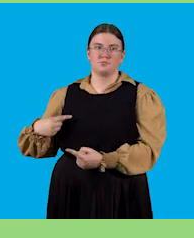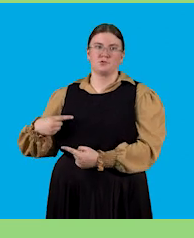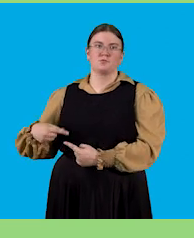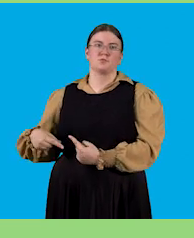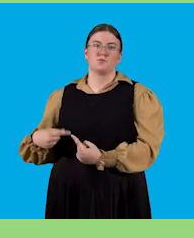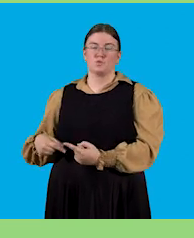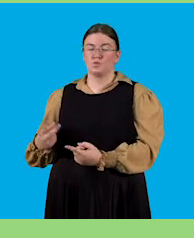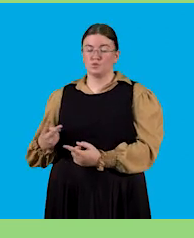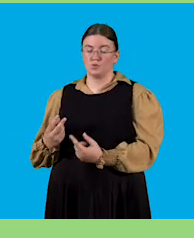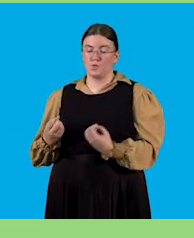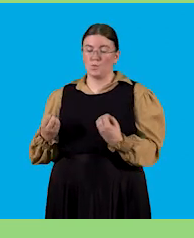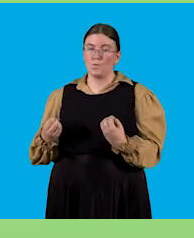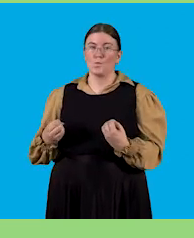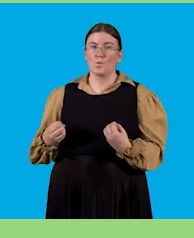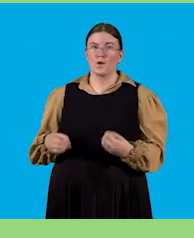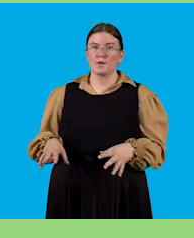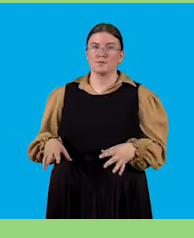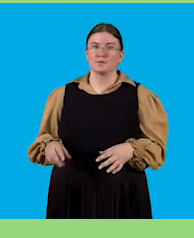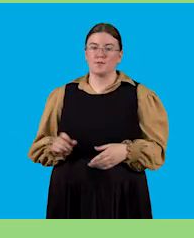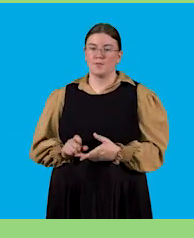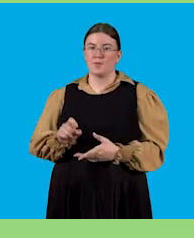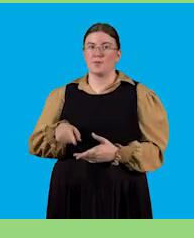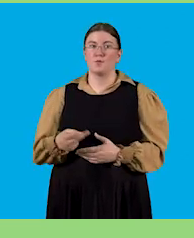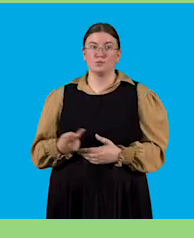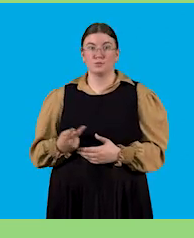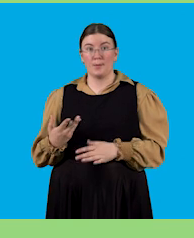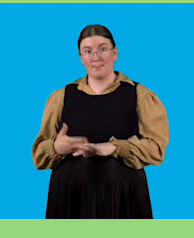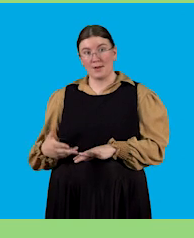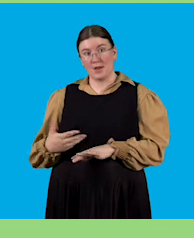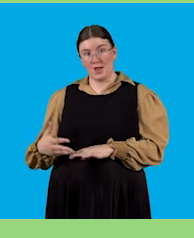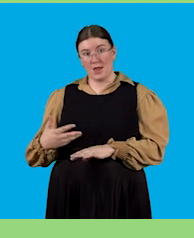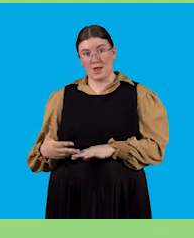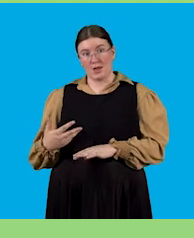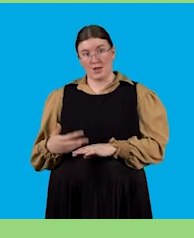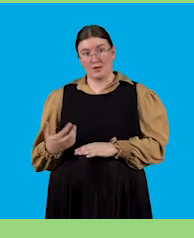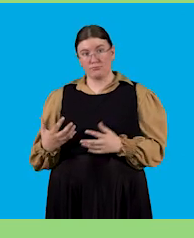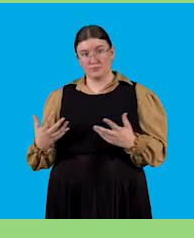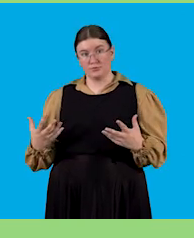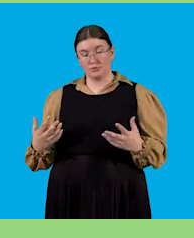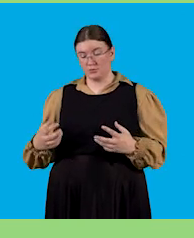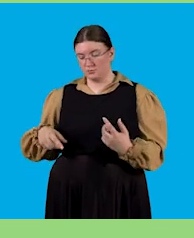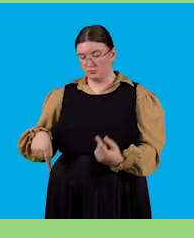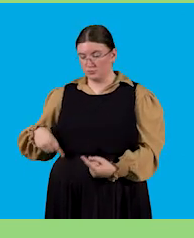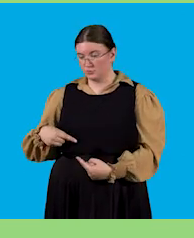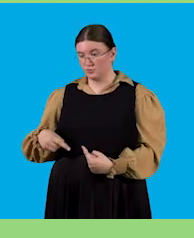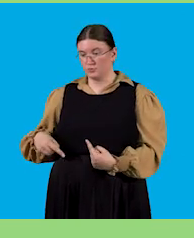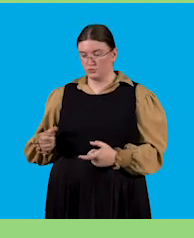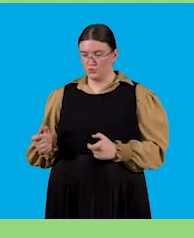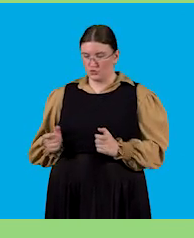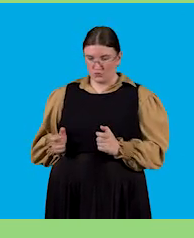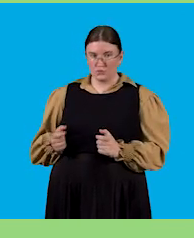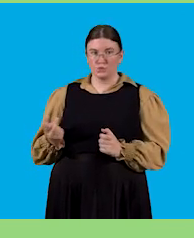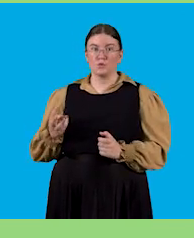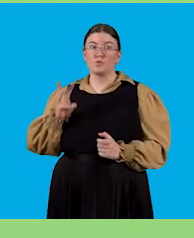And then you can also mention that it regulates blood volume and excretes excess water. So you